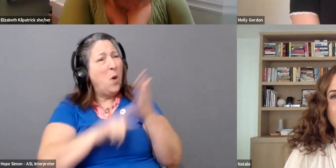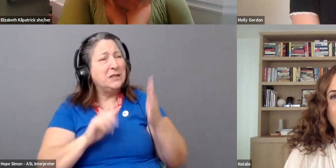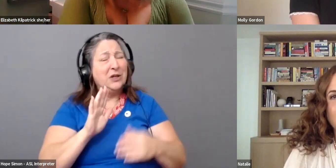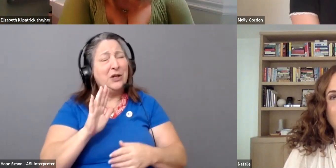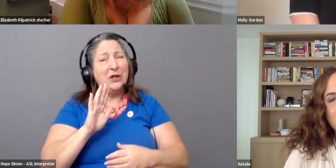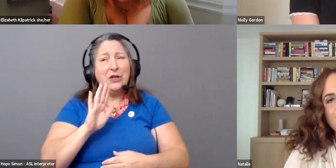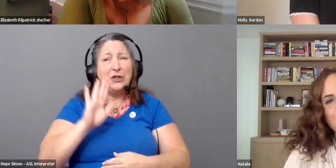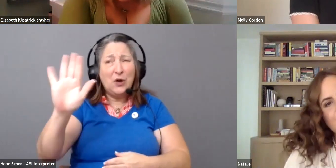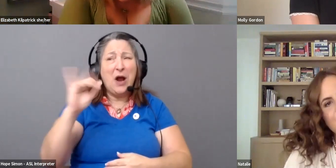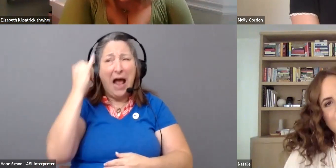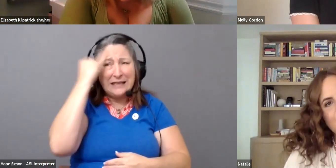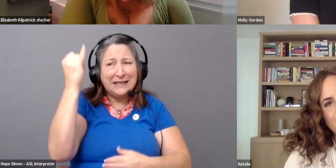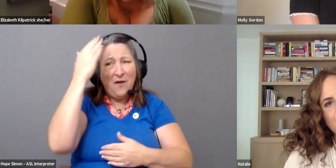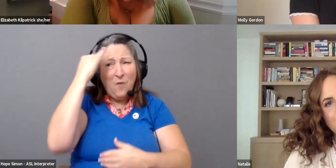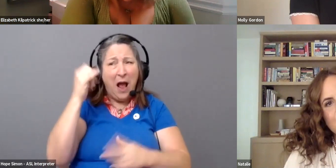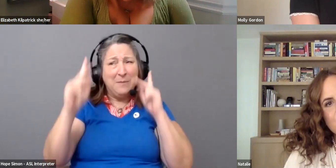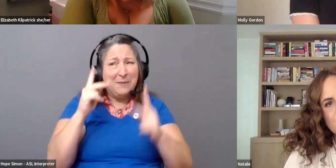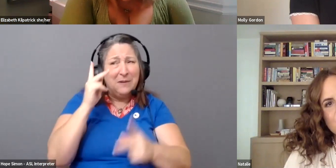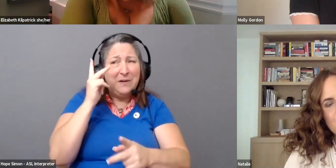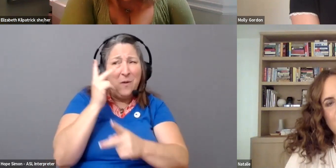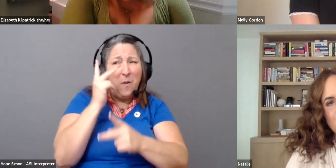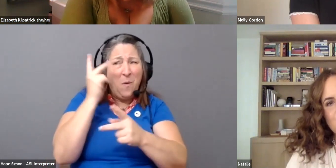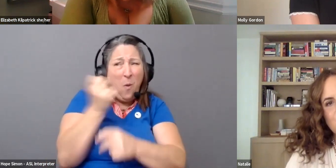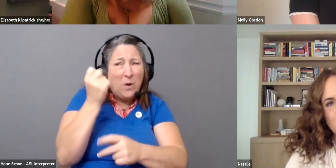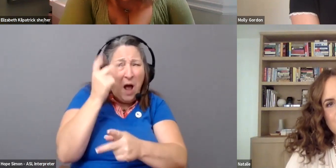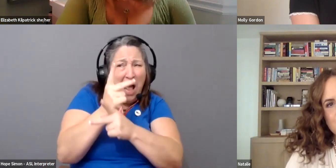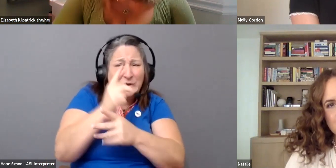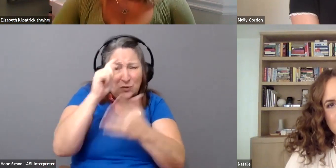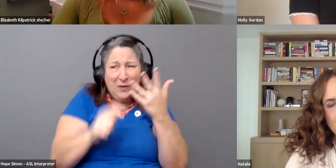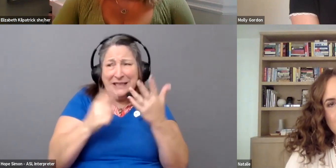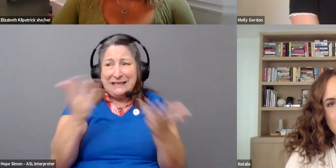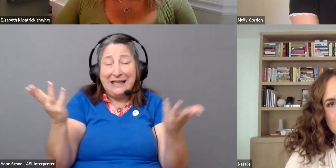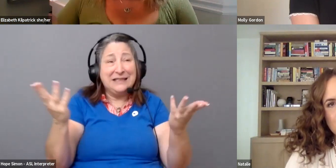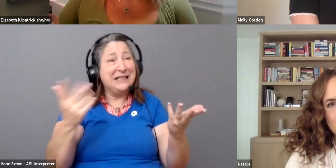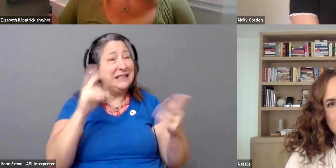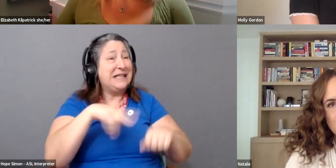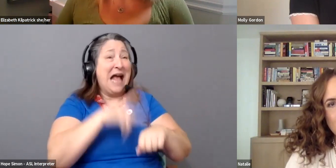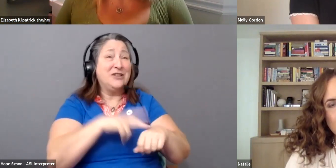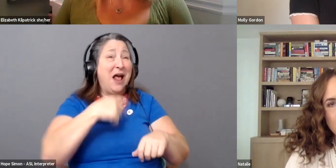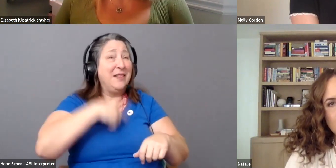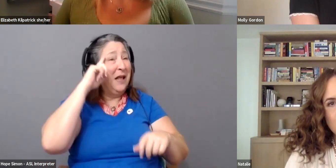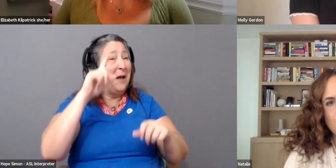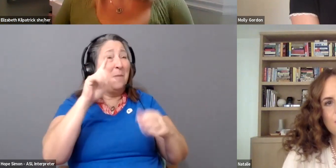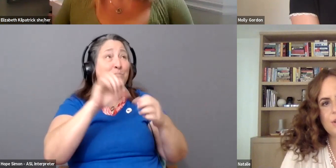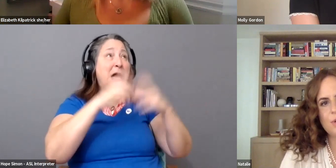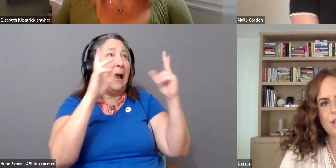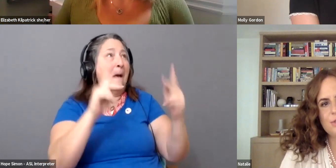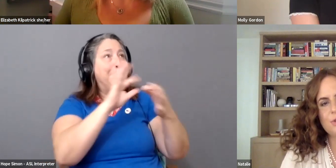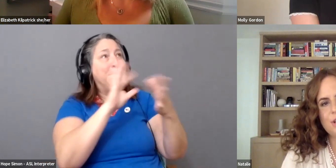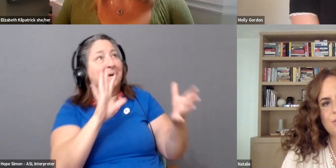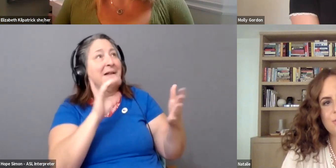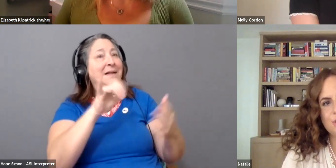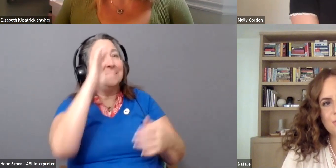that? I mean, I think that it's just a natural human instinct. I think breakups are this odd thing where someone